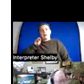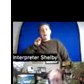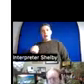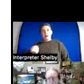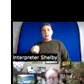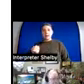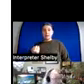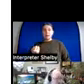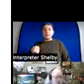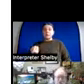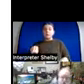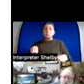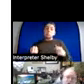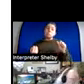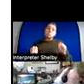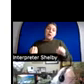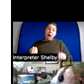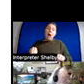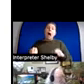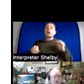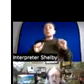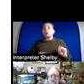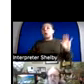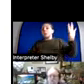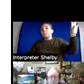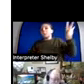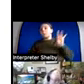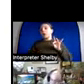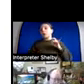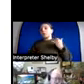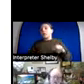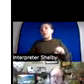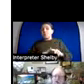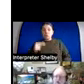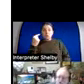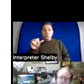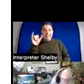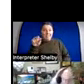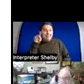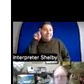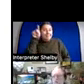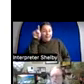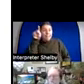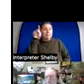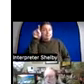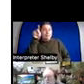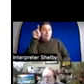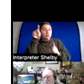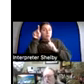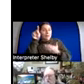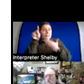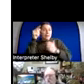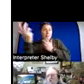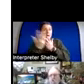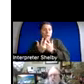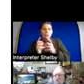well yeah but it should be the green cookie because we've got you know the colors in a pattern here but what if i'm colored one